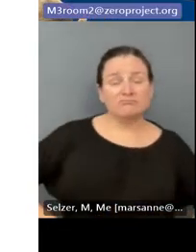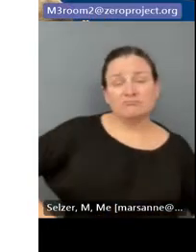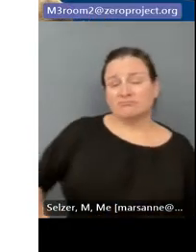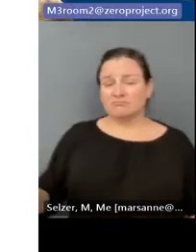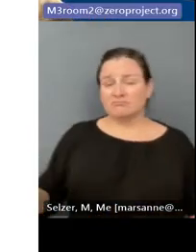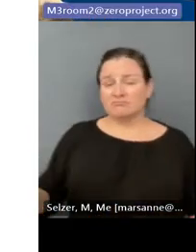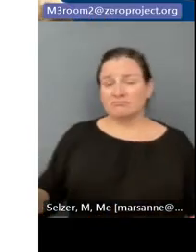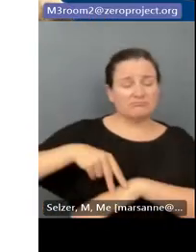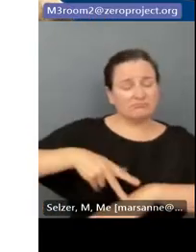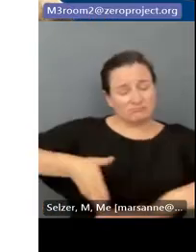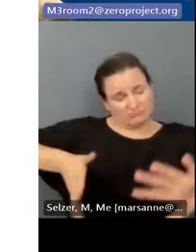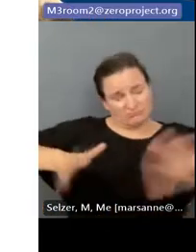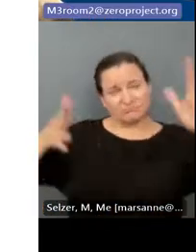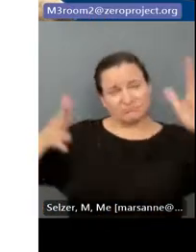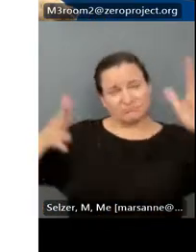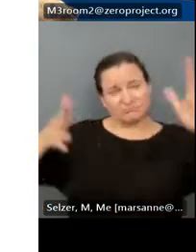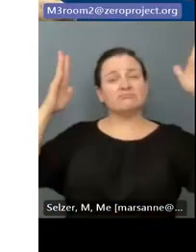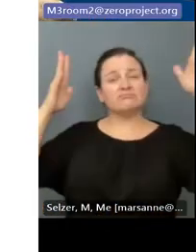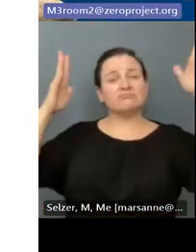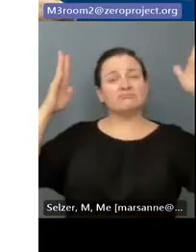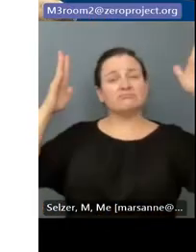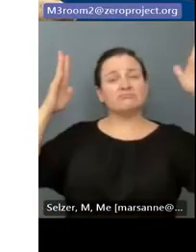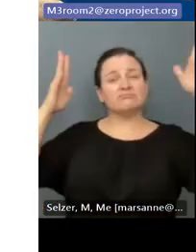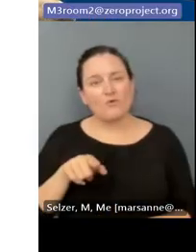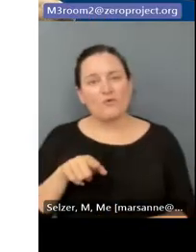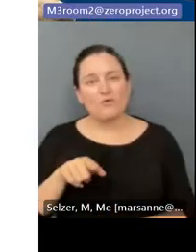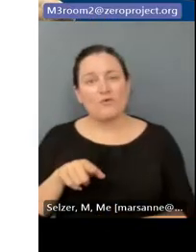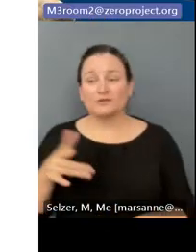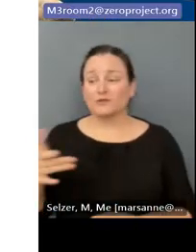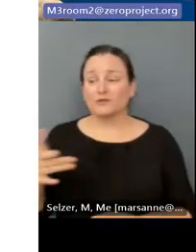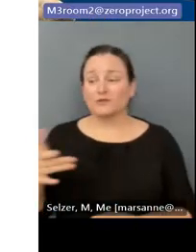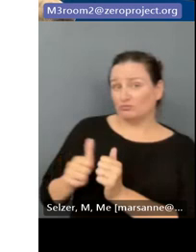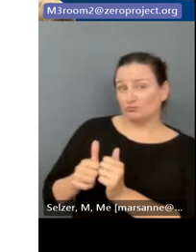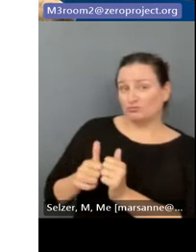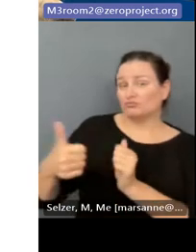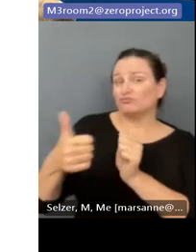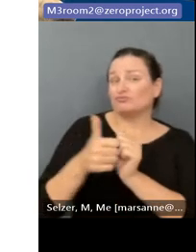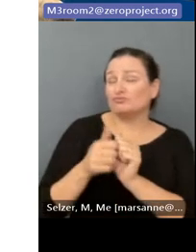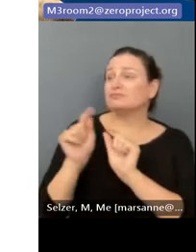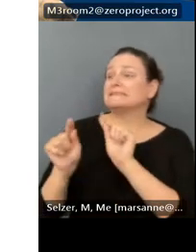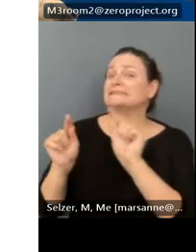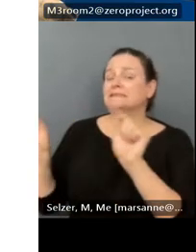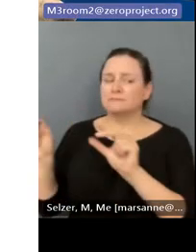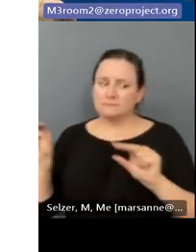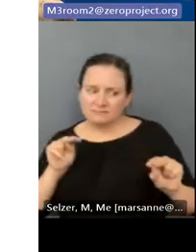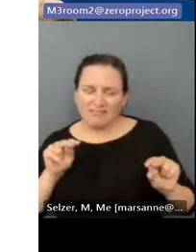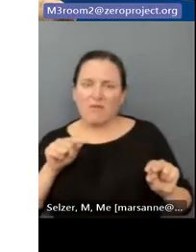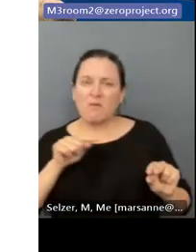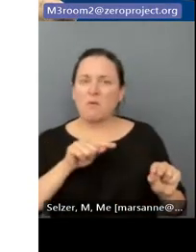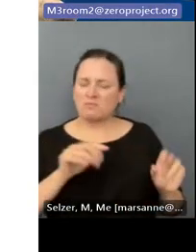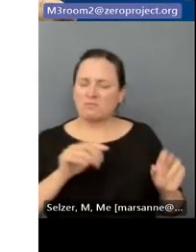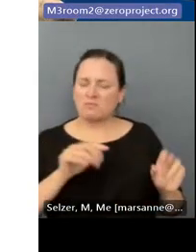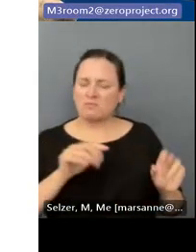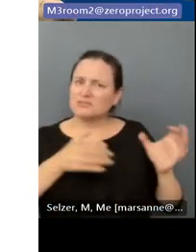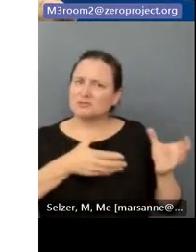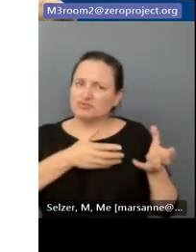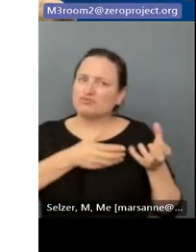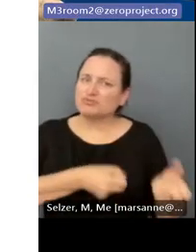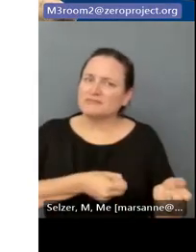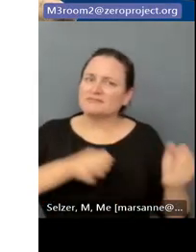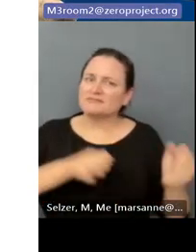Our program is earning trust of our collaborators, NGOs, and big brands now. In Karnal, a city in